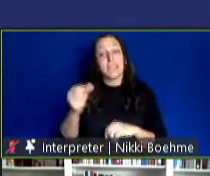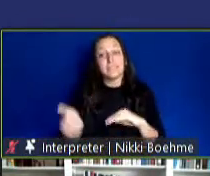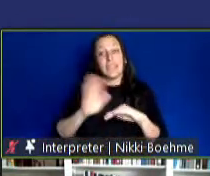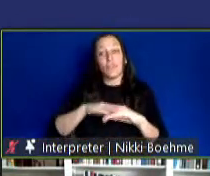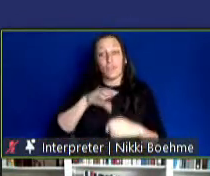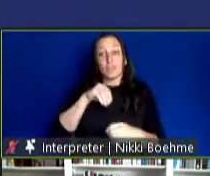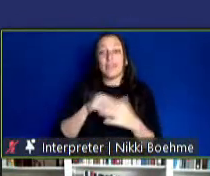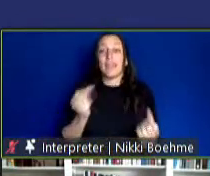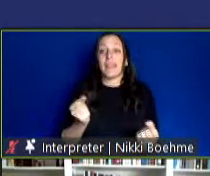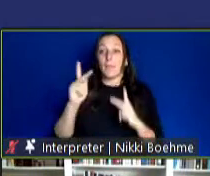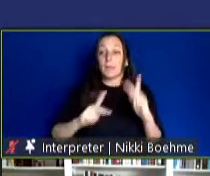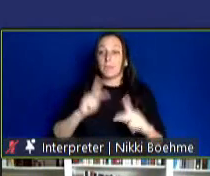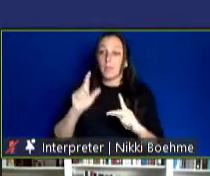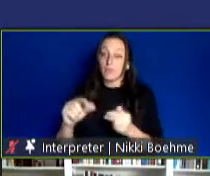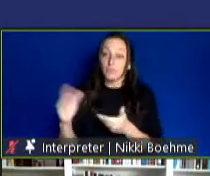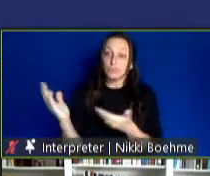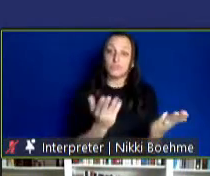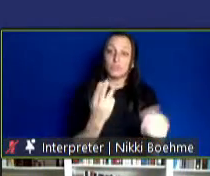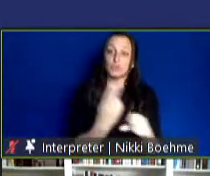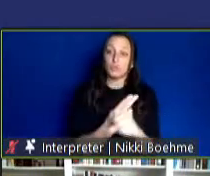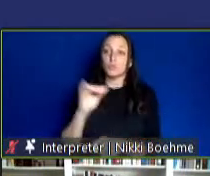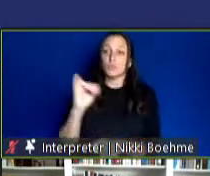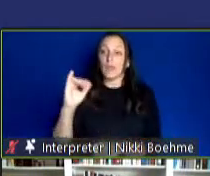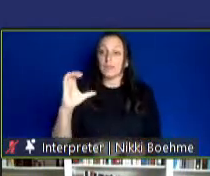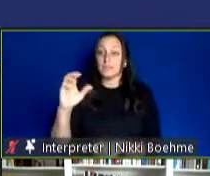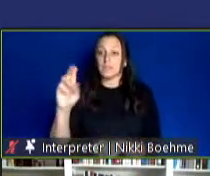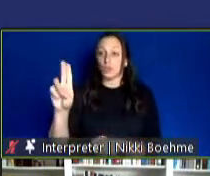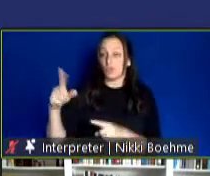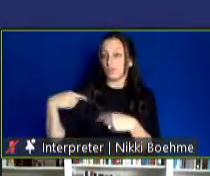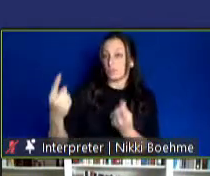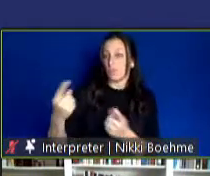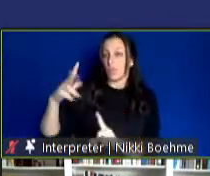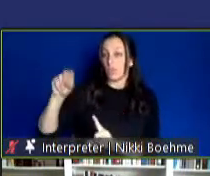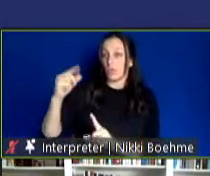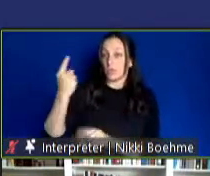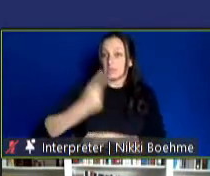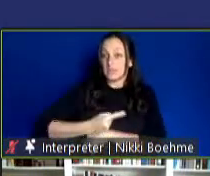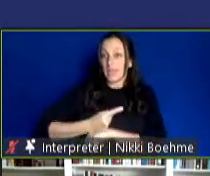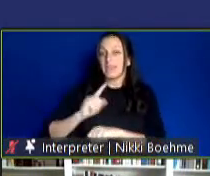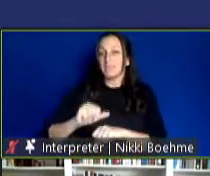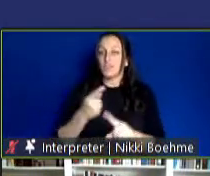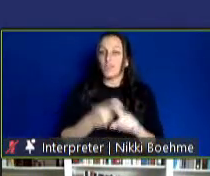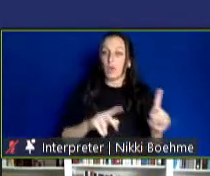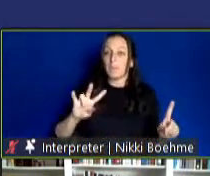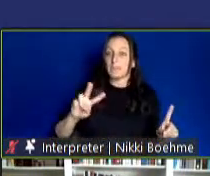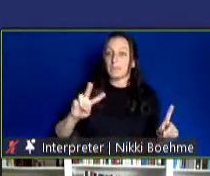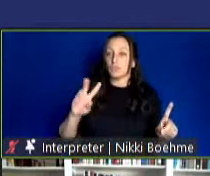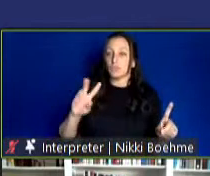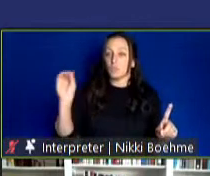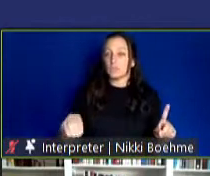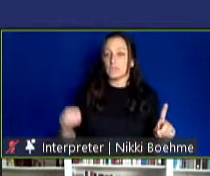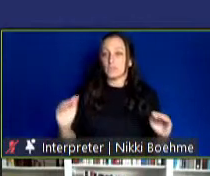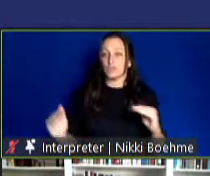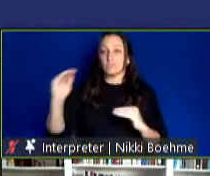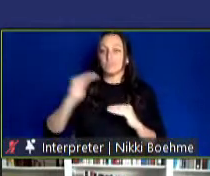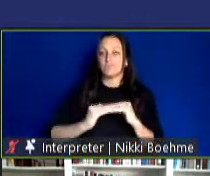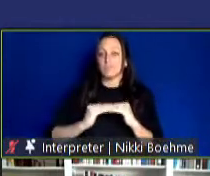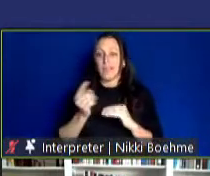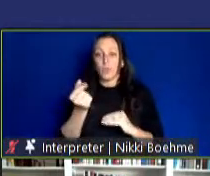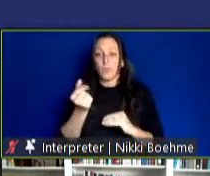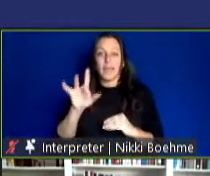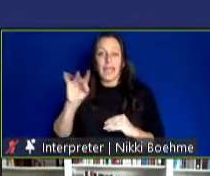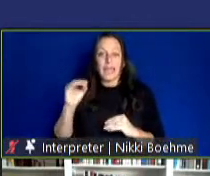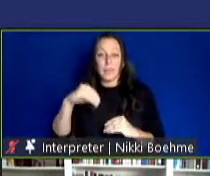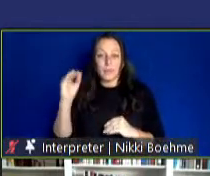ICU utilization over the last 30 days, moving from 72% to just over 80%, we do still